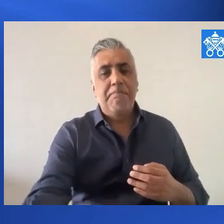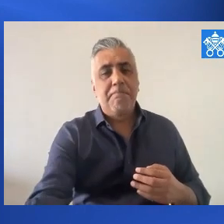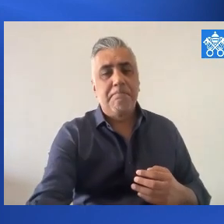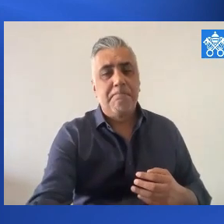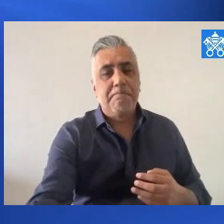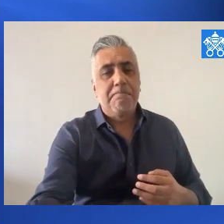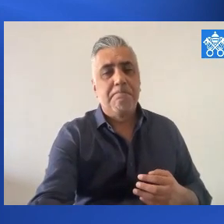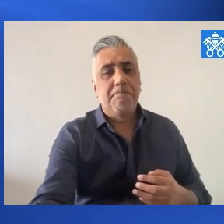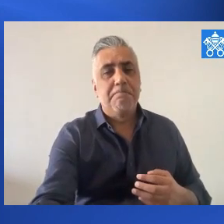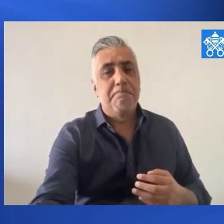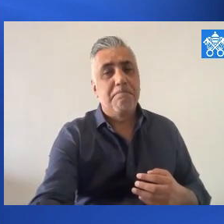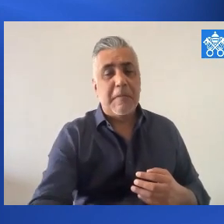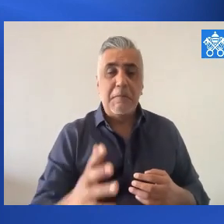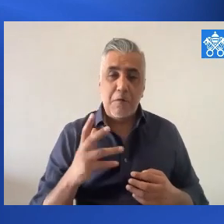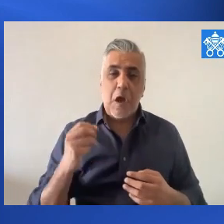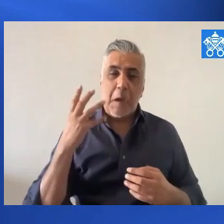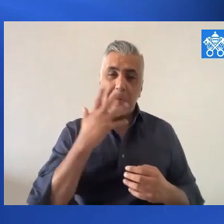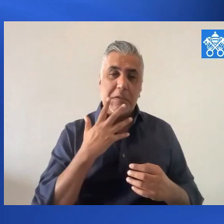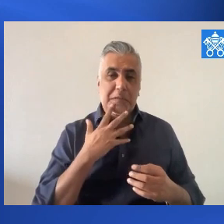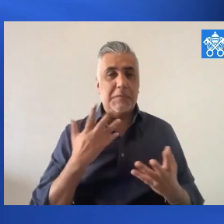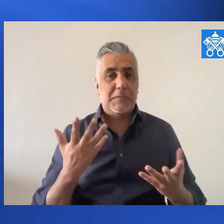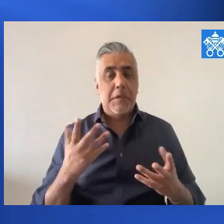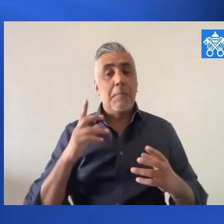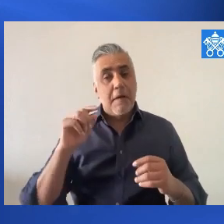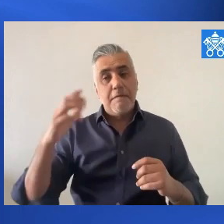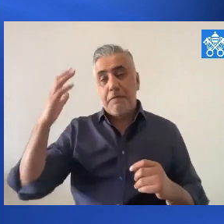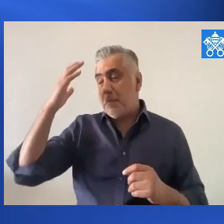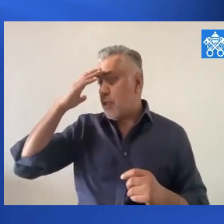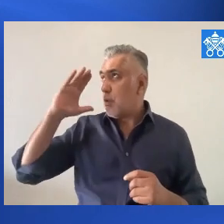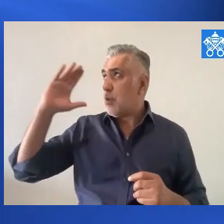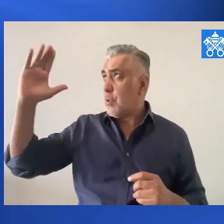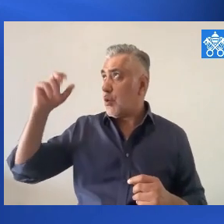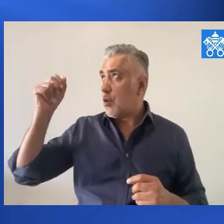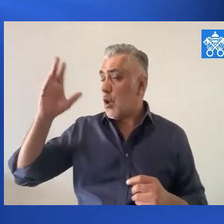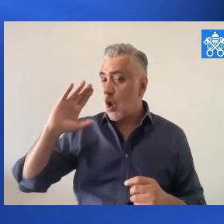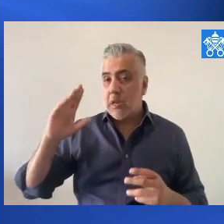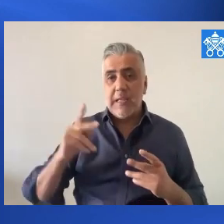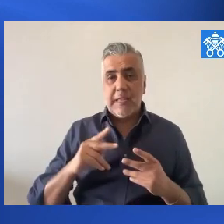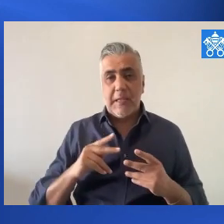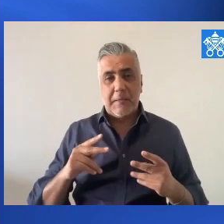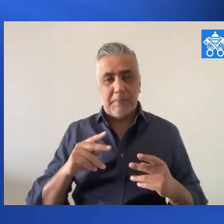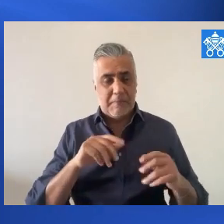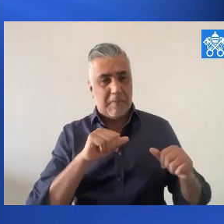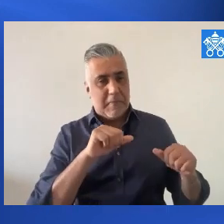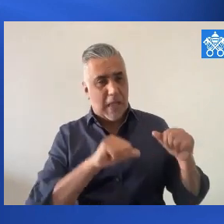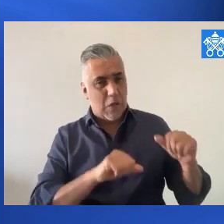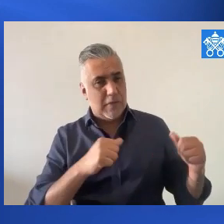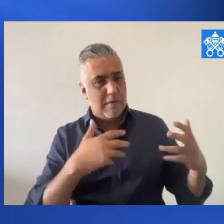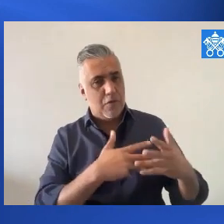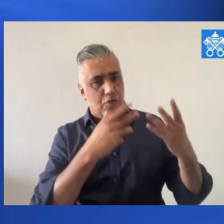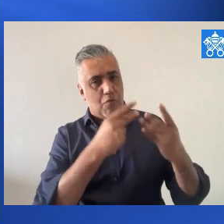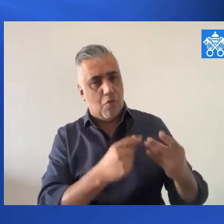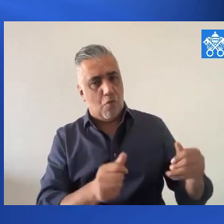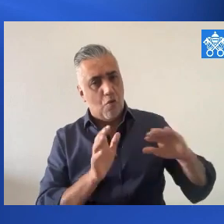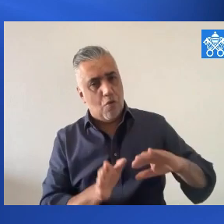not easy, for appearances are deceptive, but familiarity with God